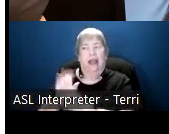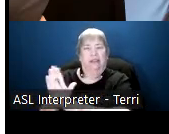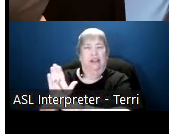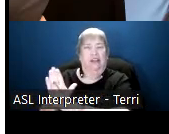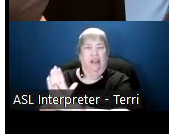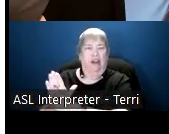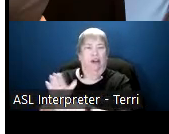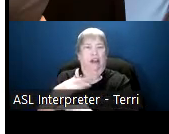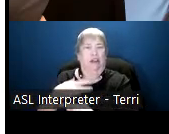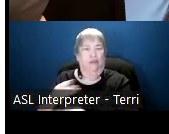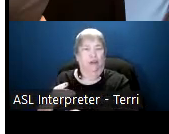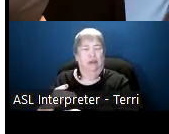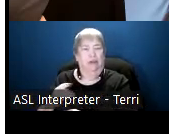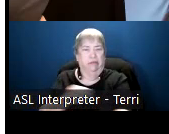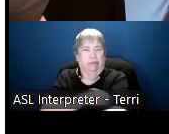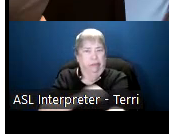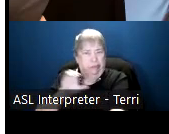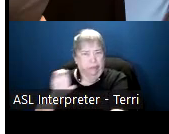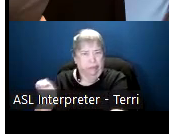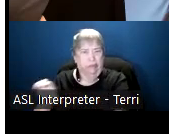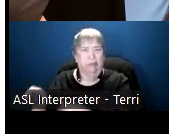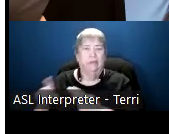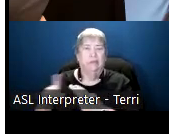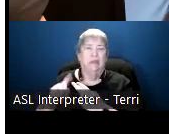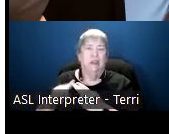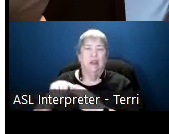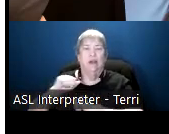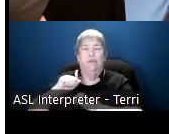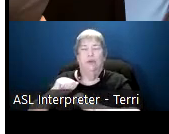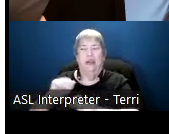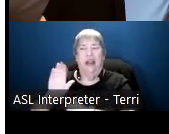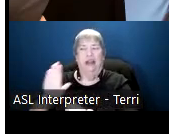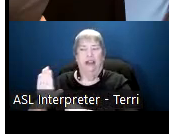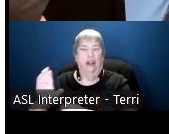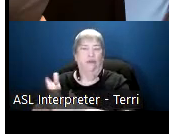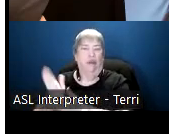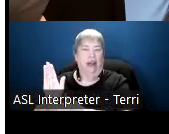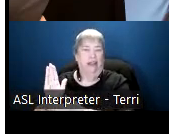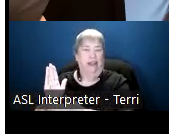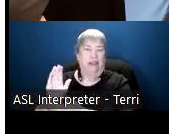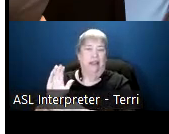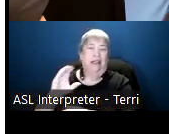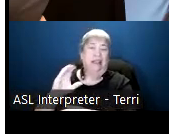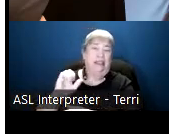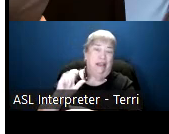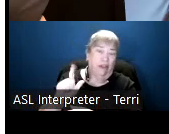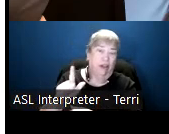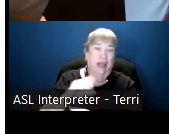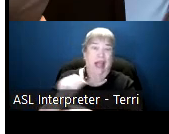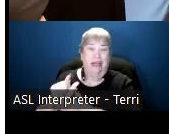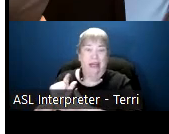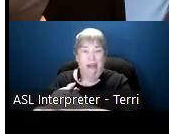client, respecting and taking steps to protect their civil and legal rights, responding